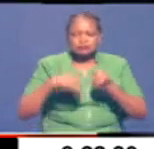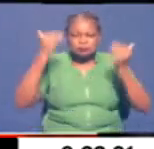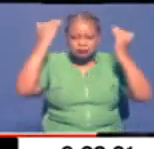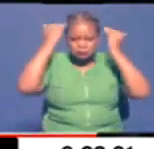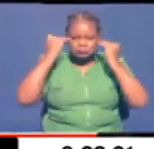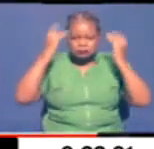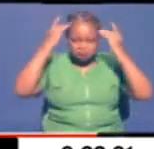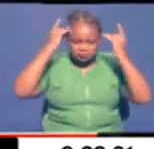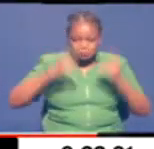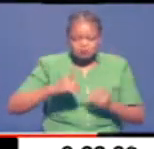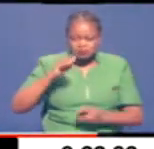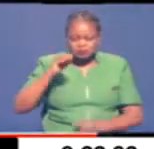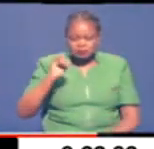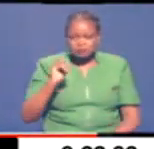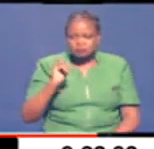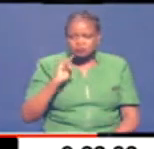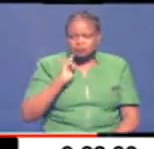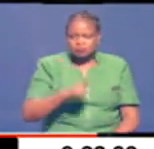BBI, therefore,